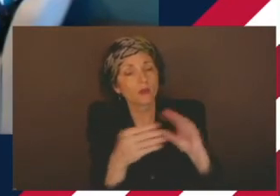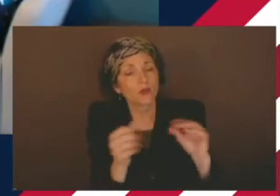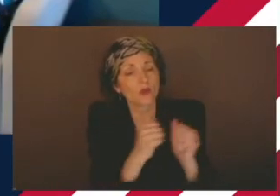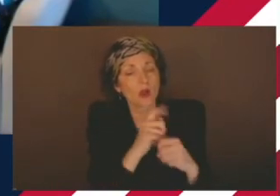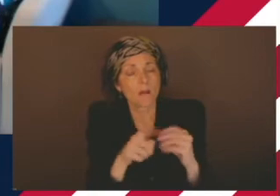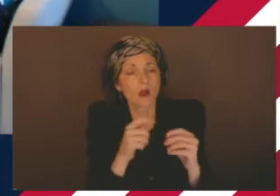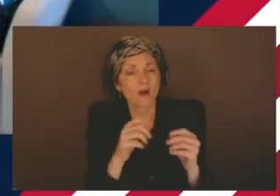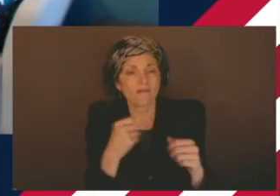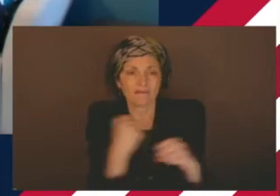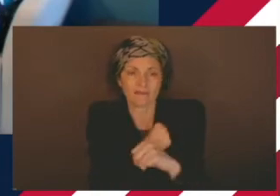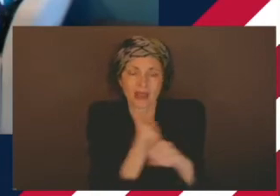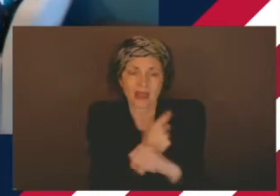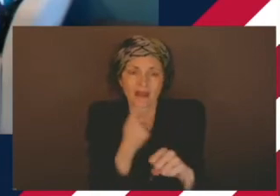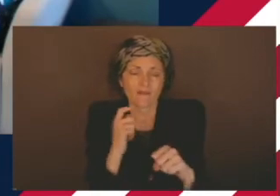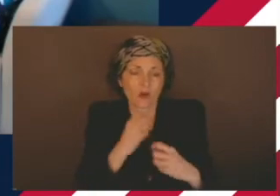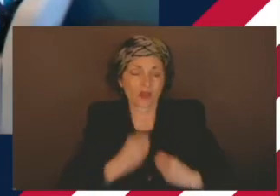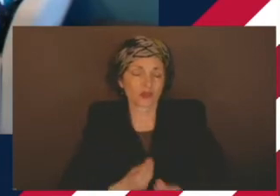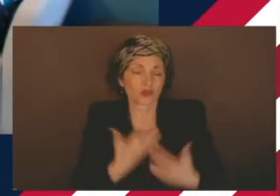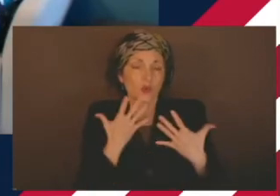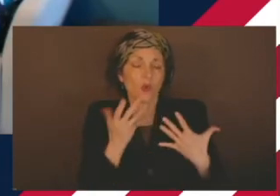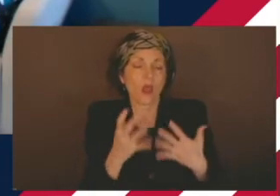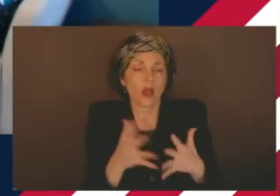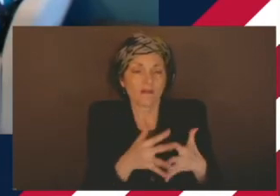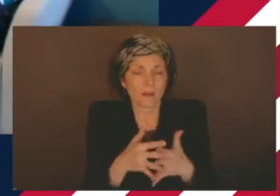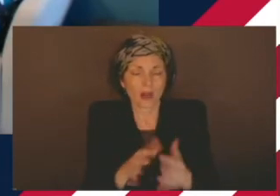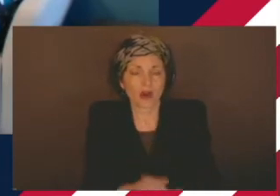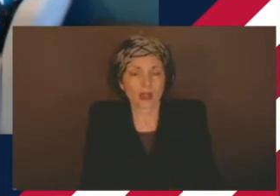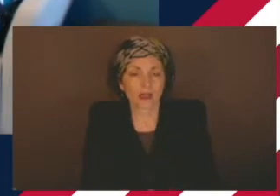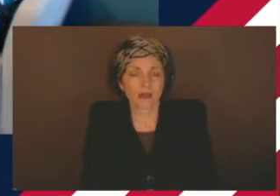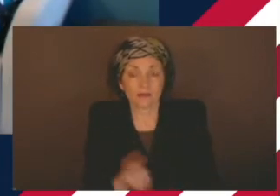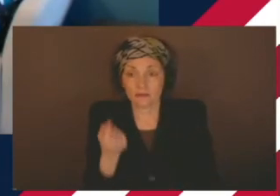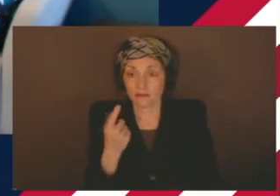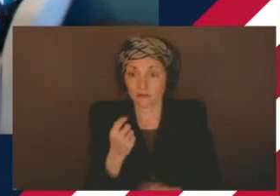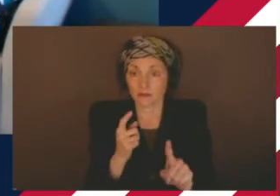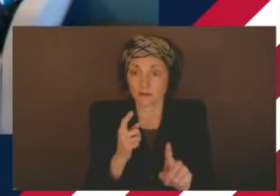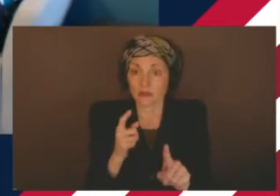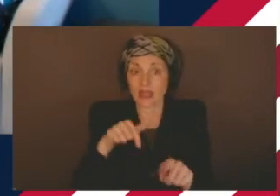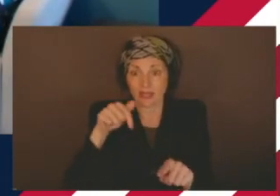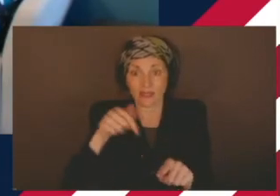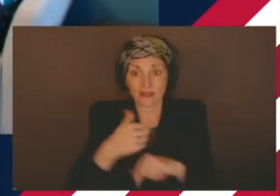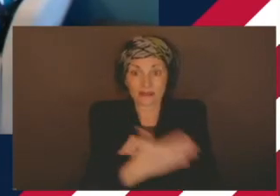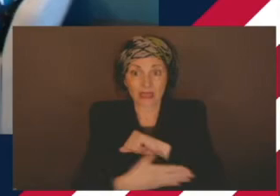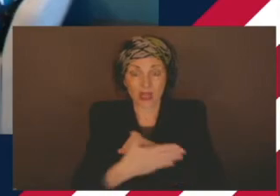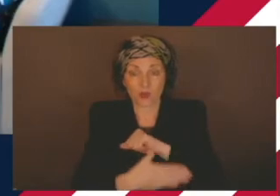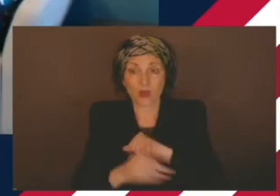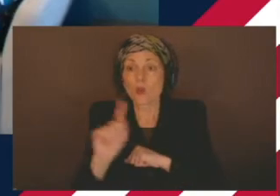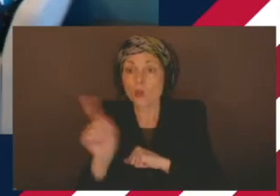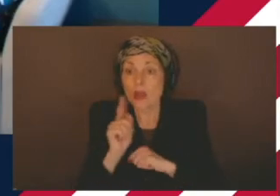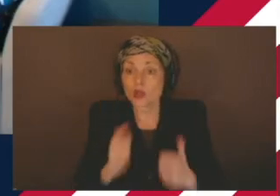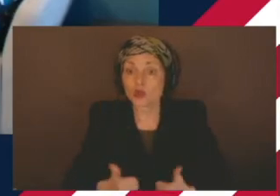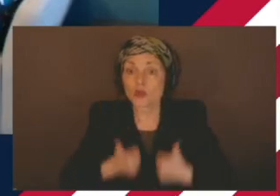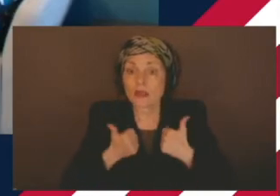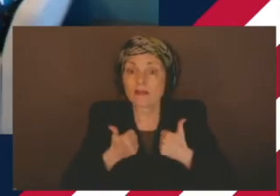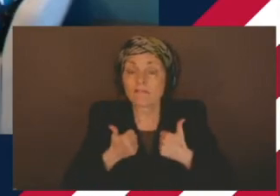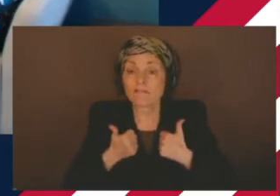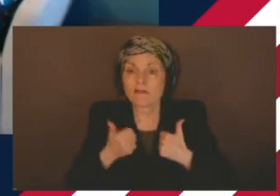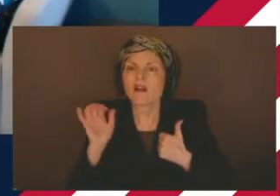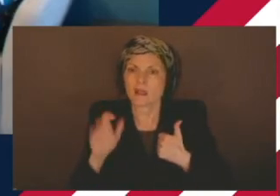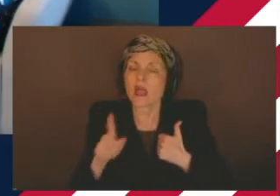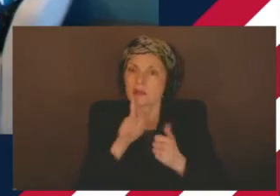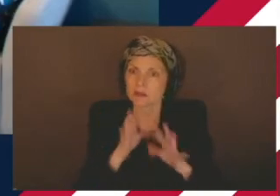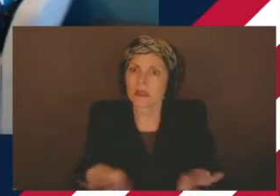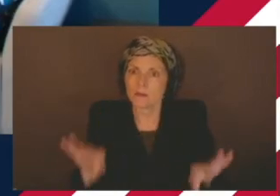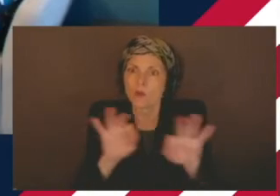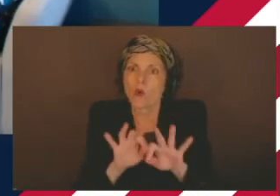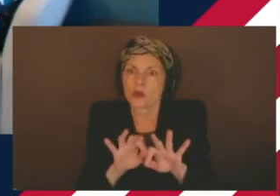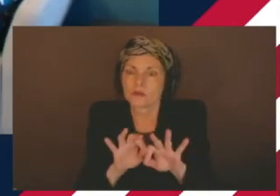nation, where you live matters. Your address determines everything about you, your chances of graduating from